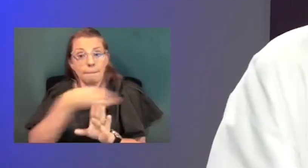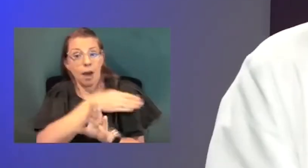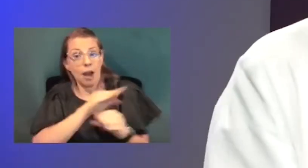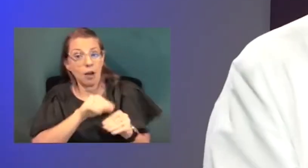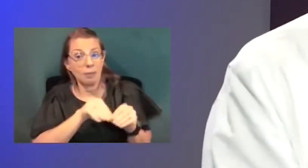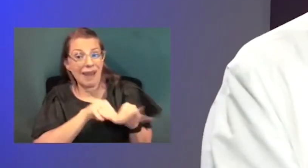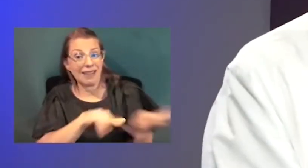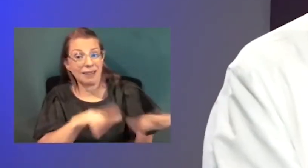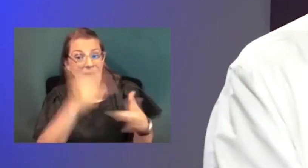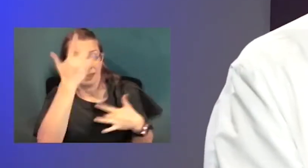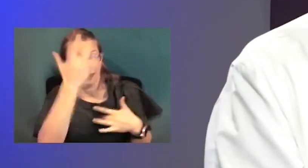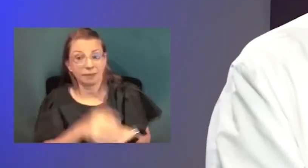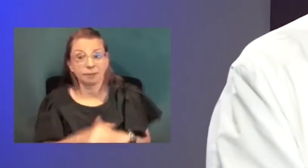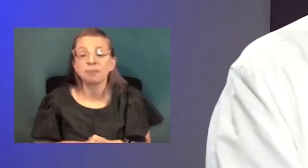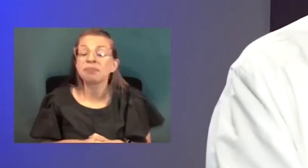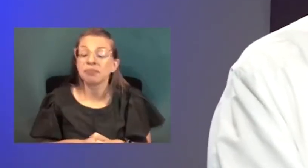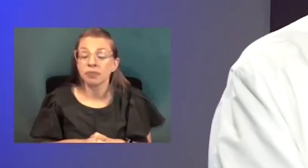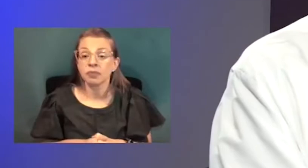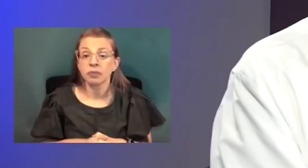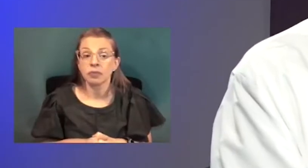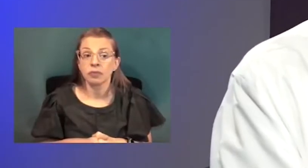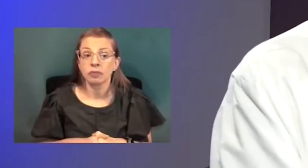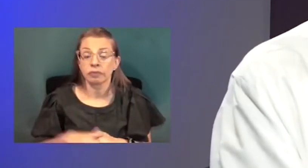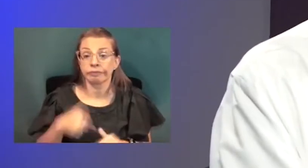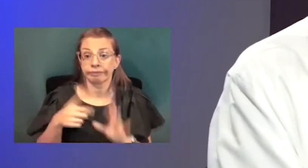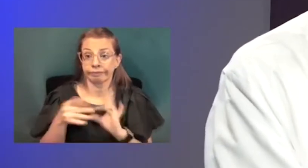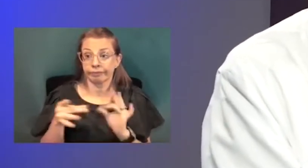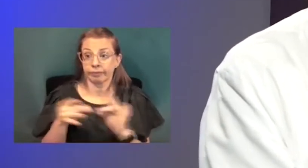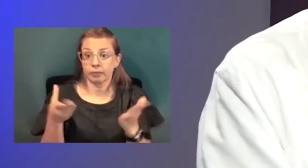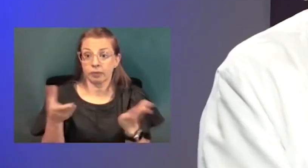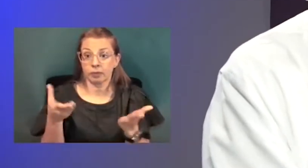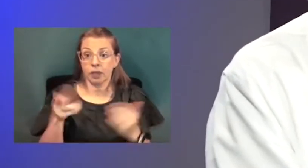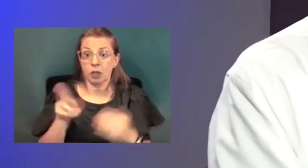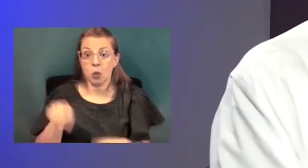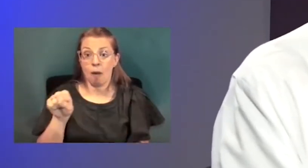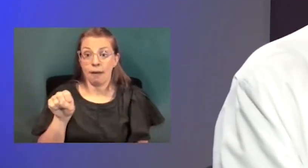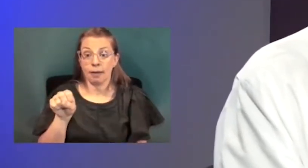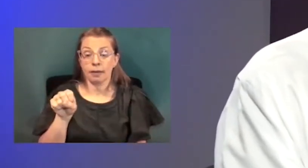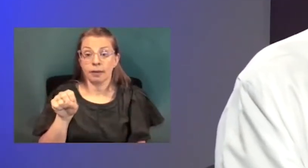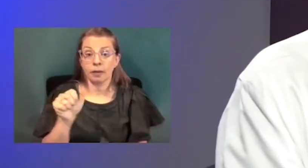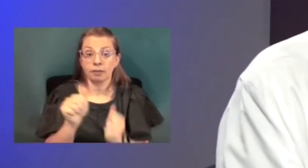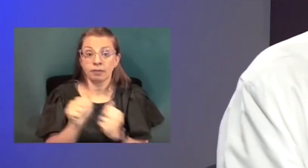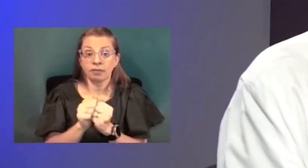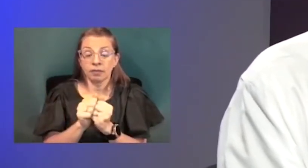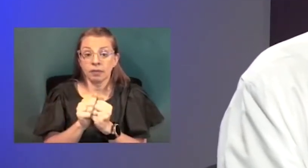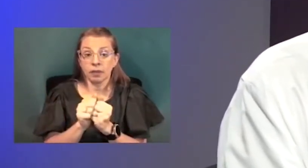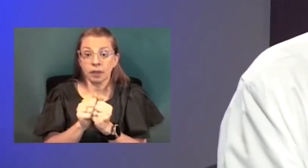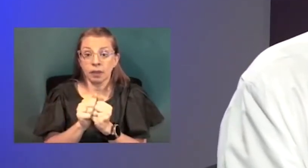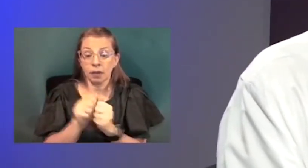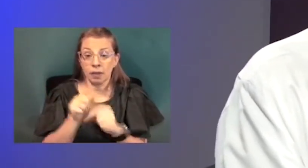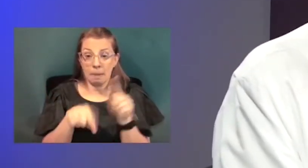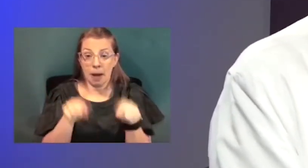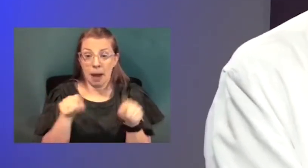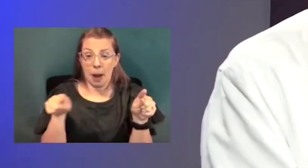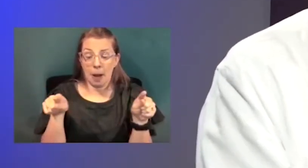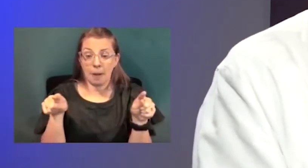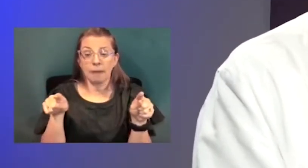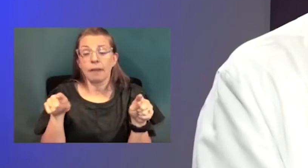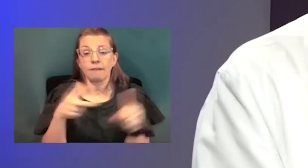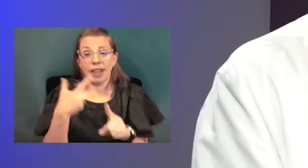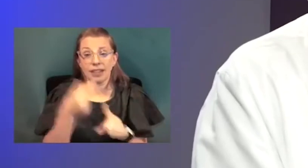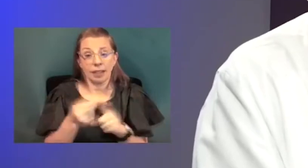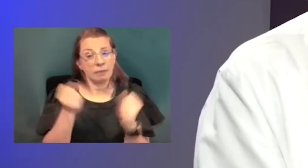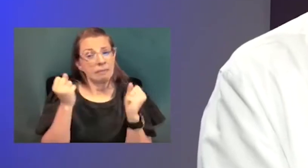what I would say is that in the United States, with the plethora of vaccine, we have a lot of it, folks, that